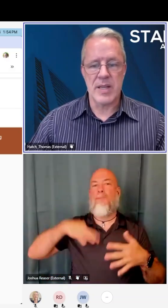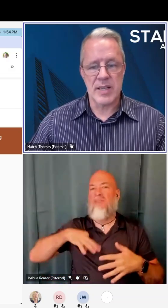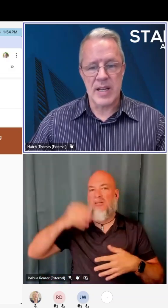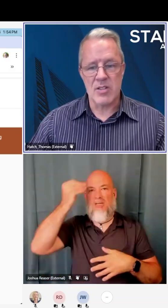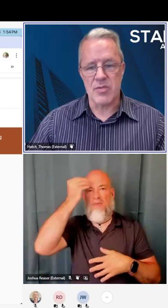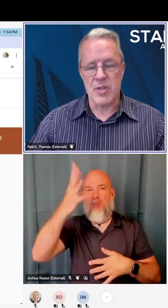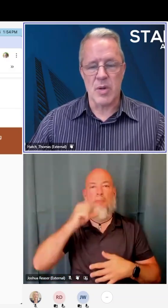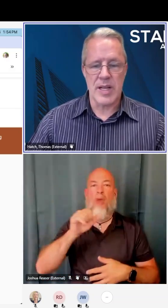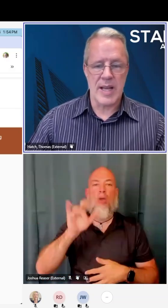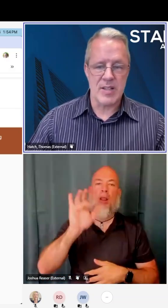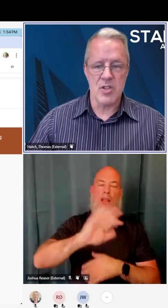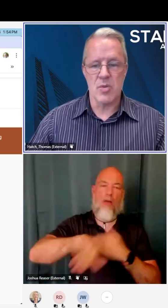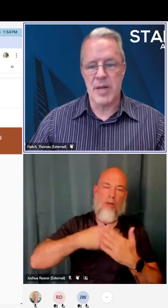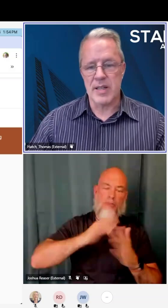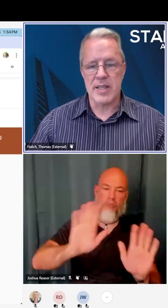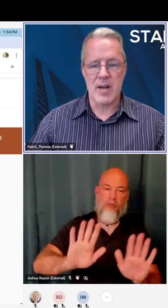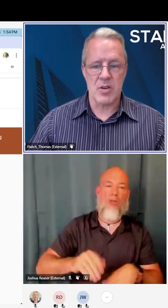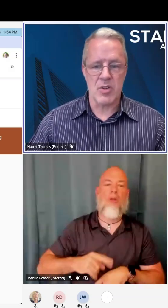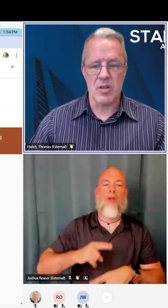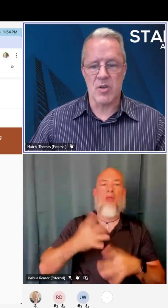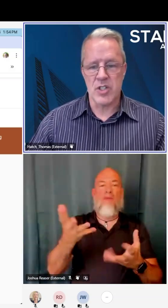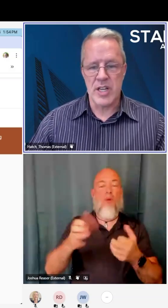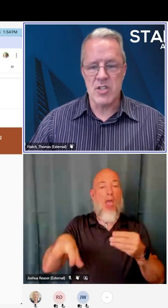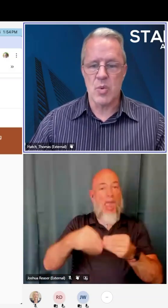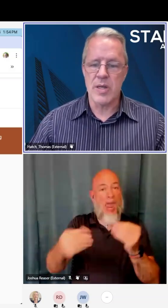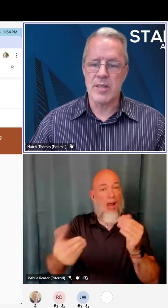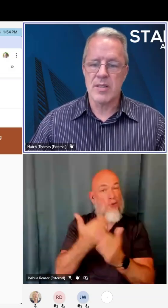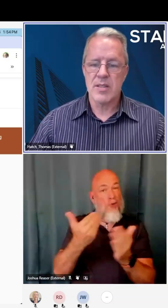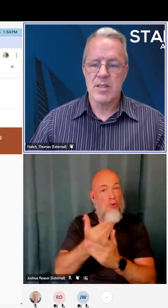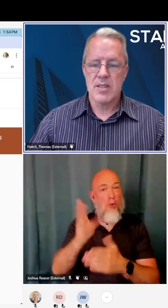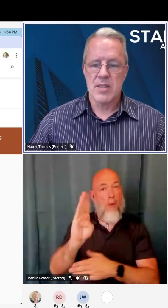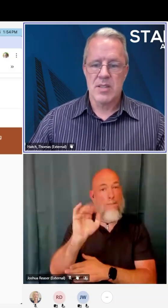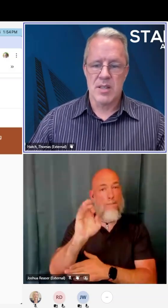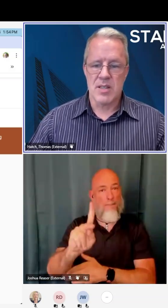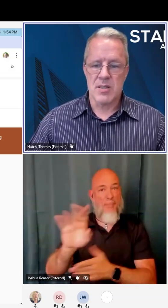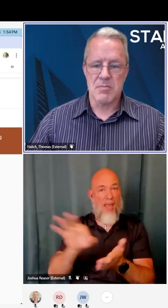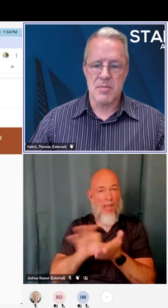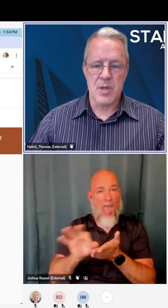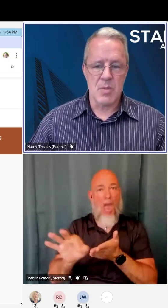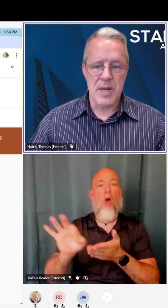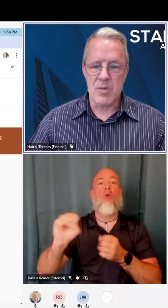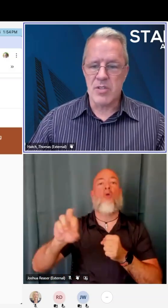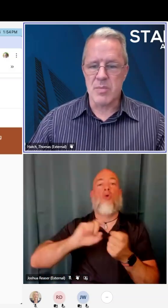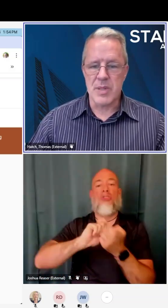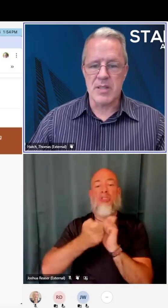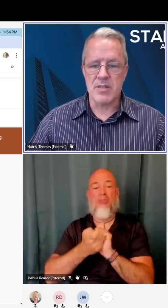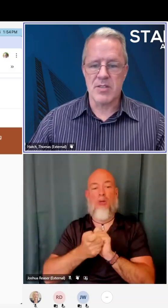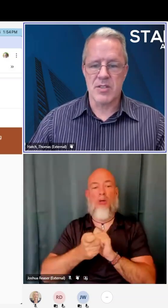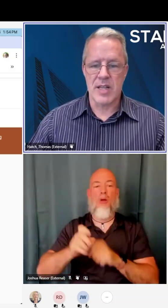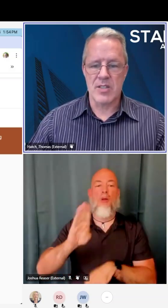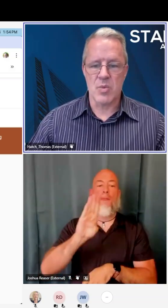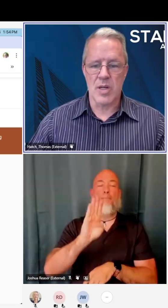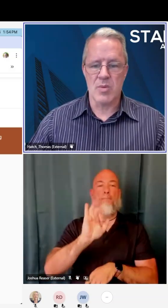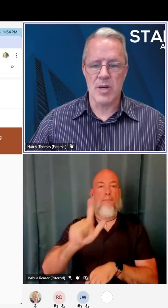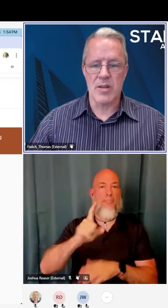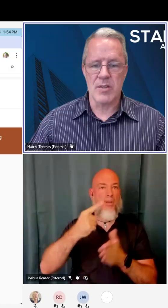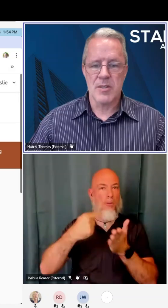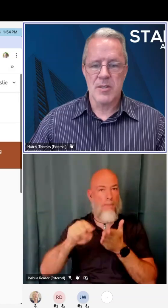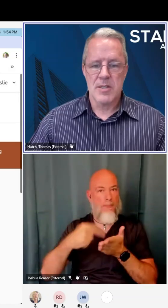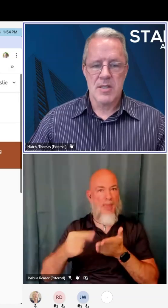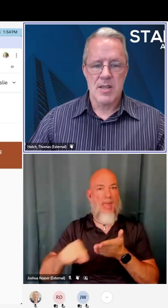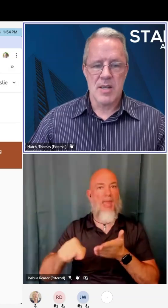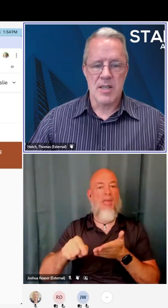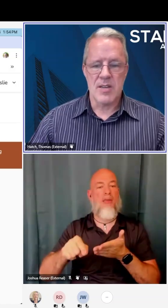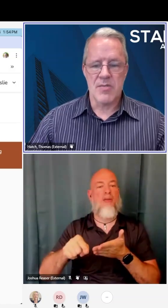of these. Bank accounts, if you want to add a new bank account or change one. Bill pay recipients. So that's one